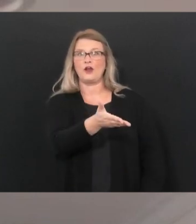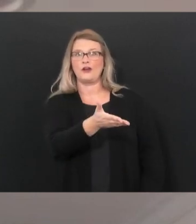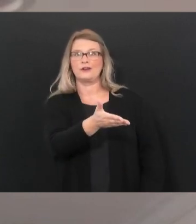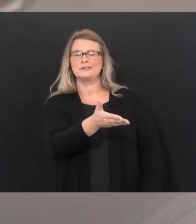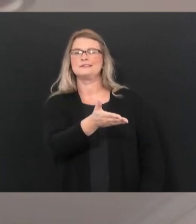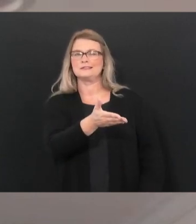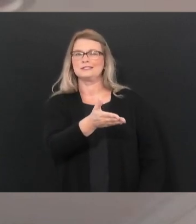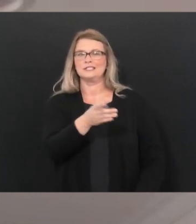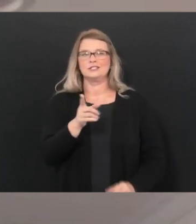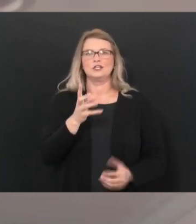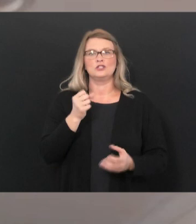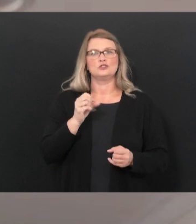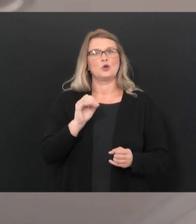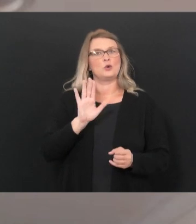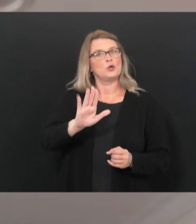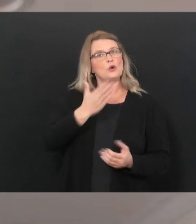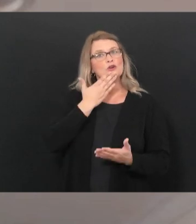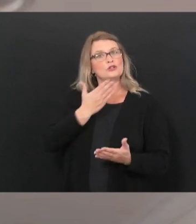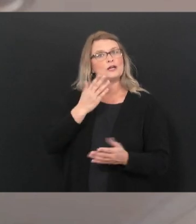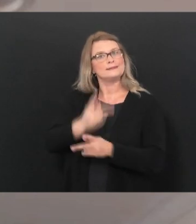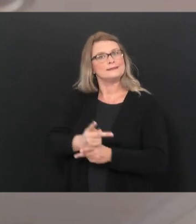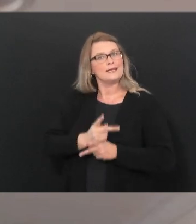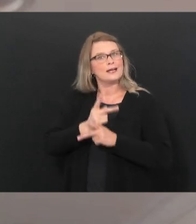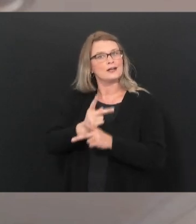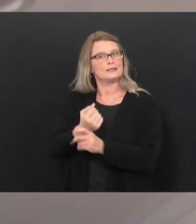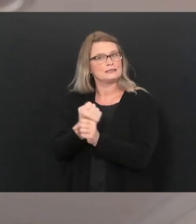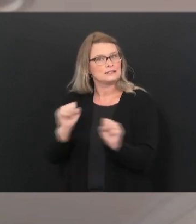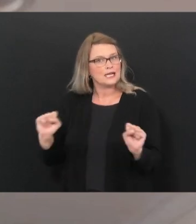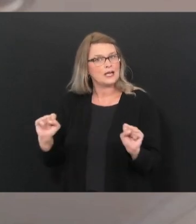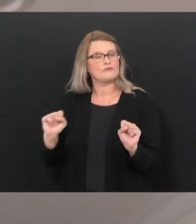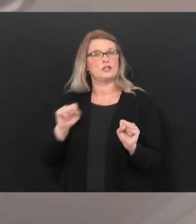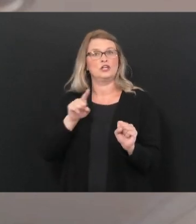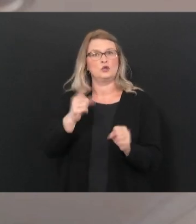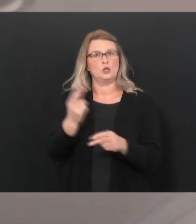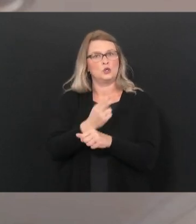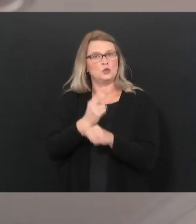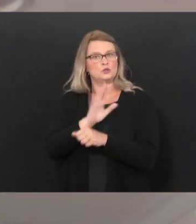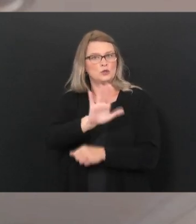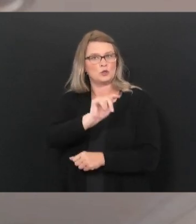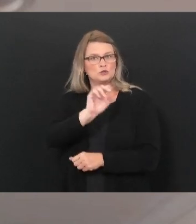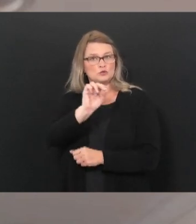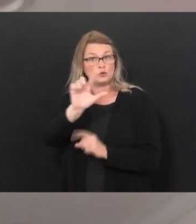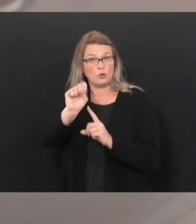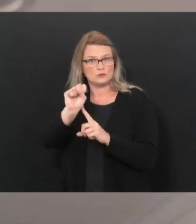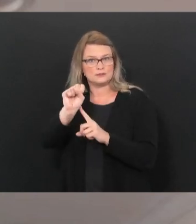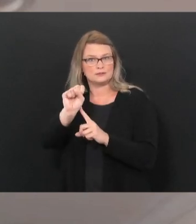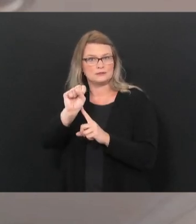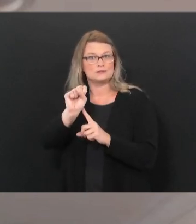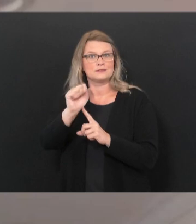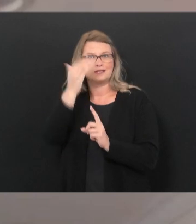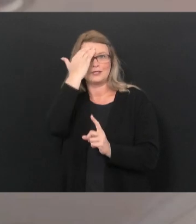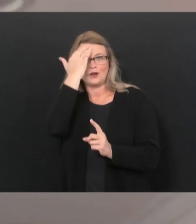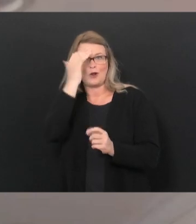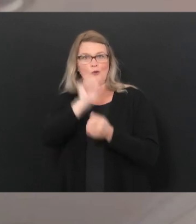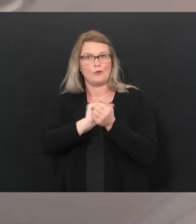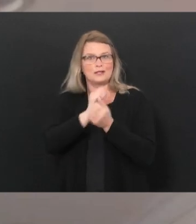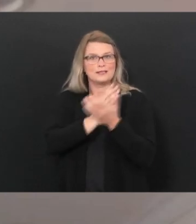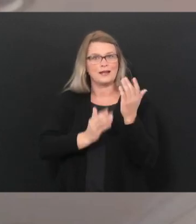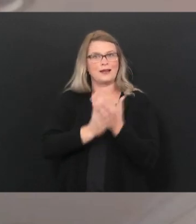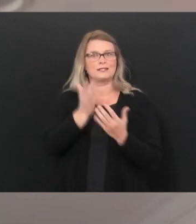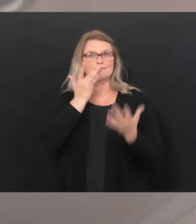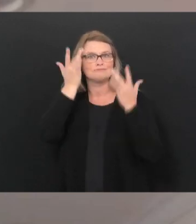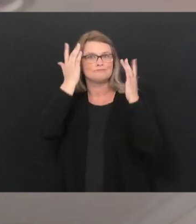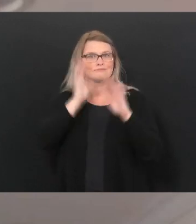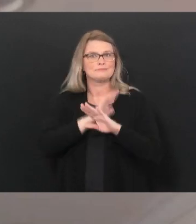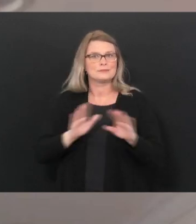with your good care and you using all the tools that you've learned, we will successfully navigate this next phase and the